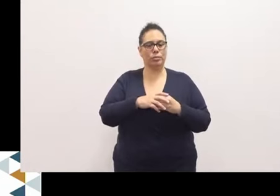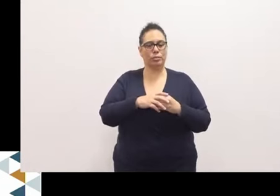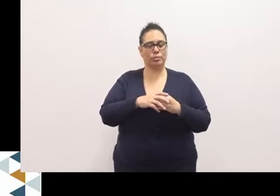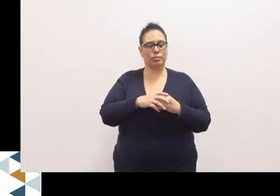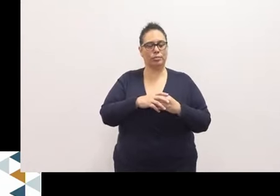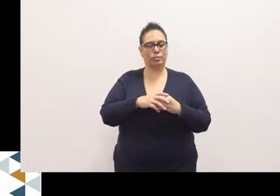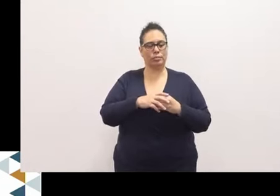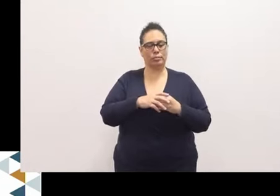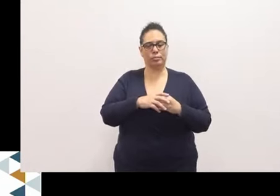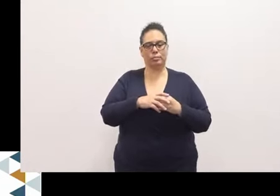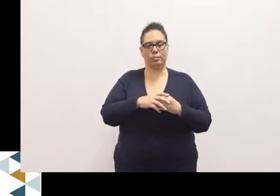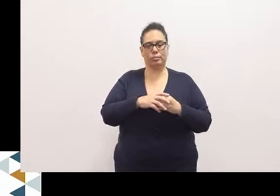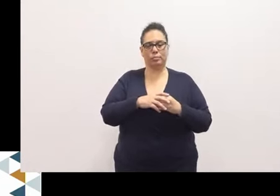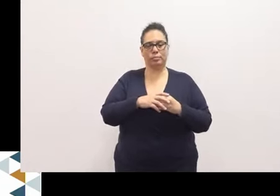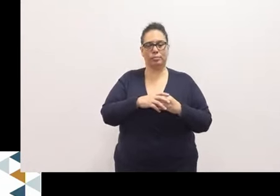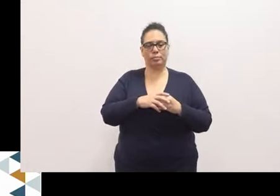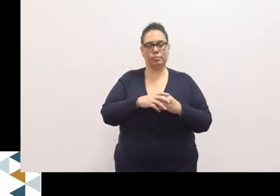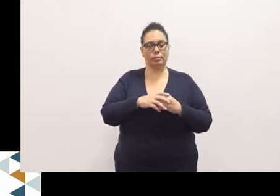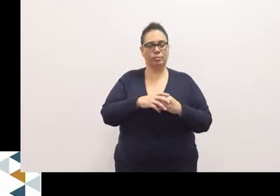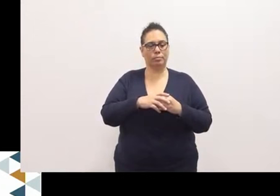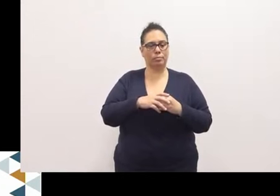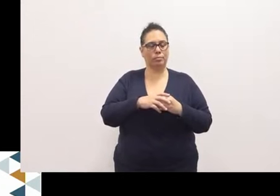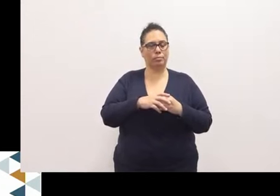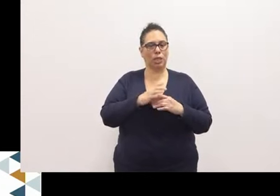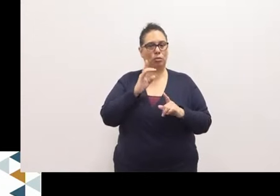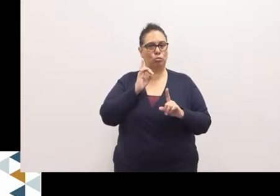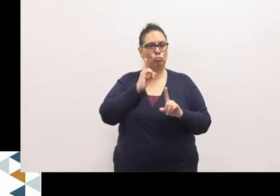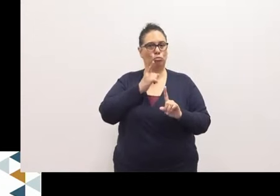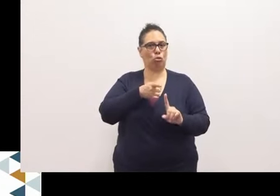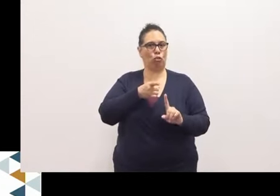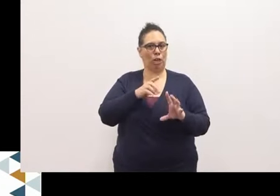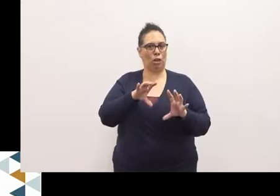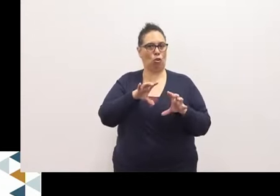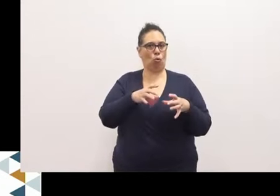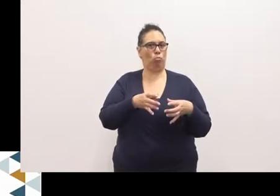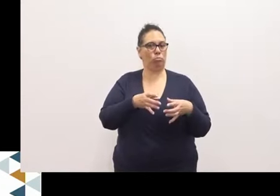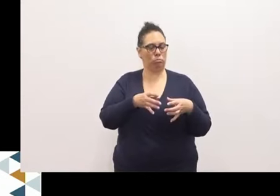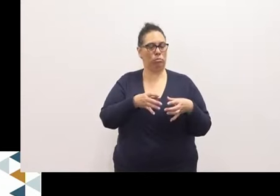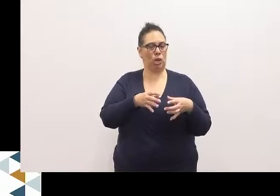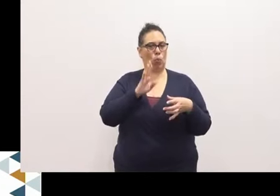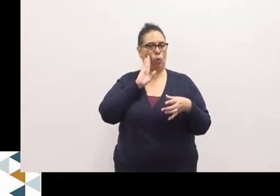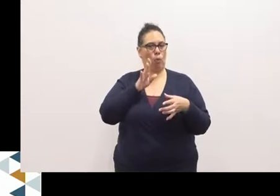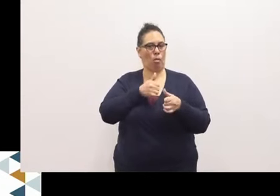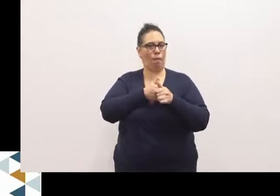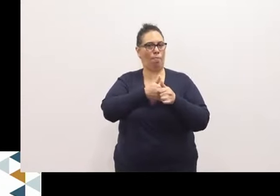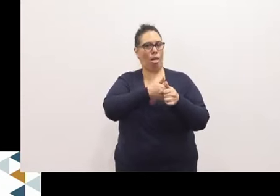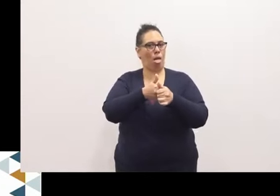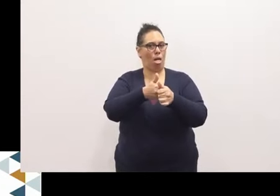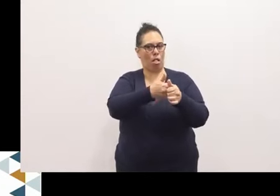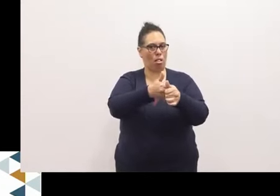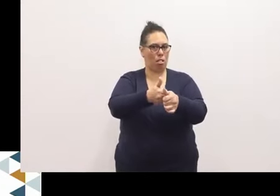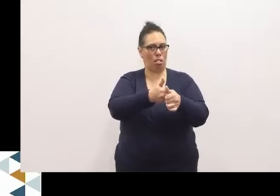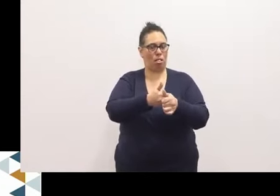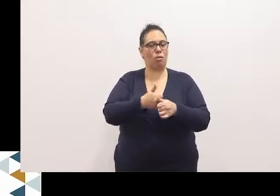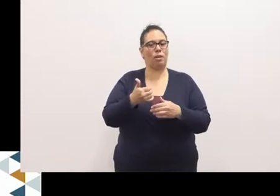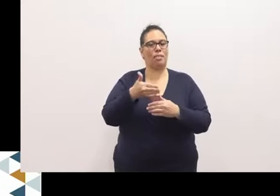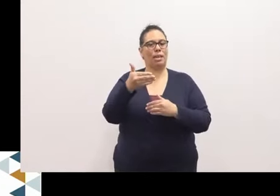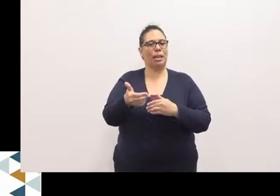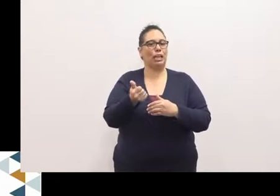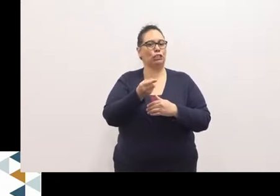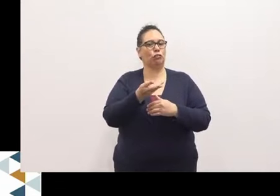1 and 3, we have a targeted cohort that we're going to follow in the next couple